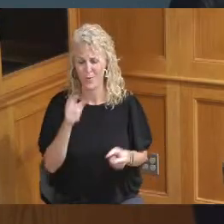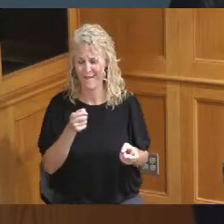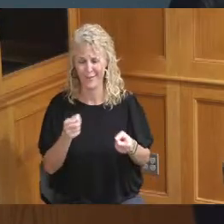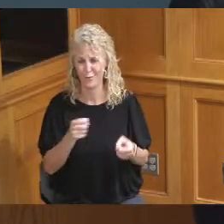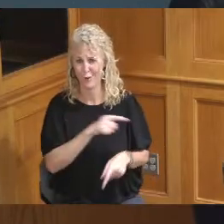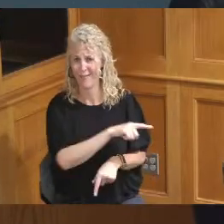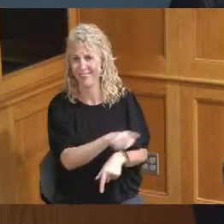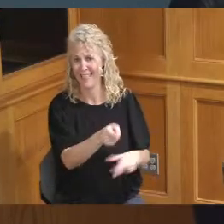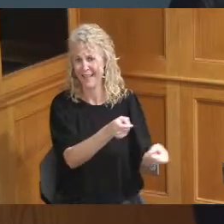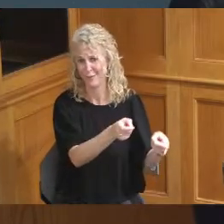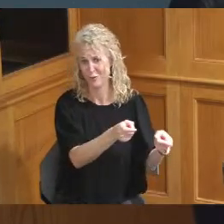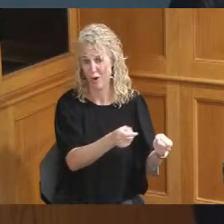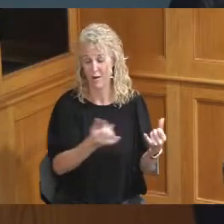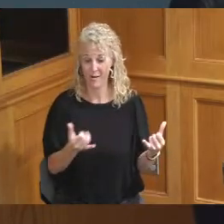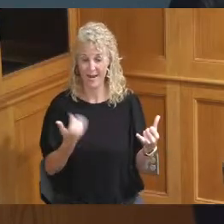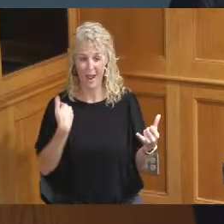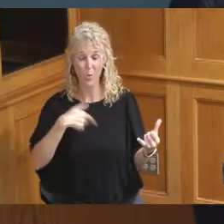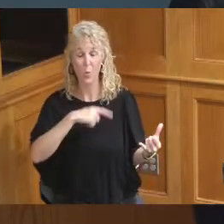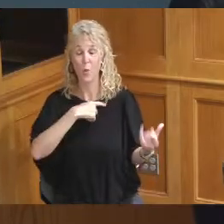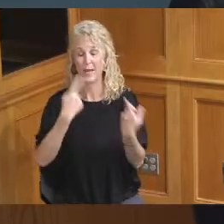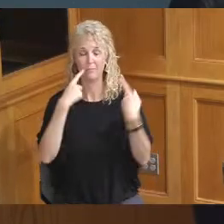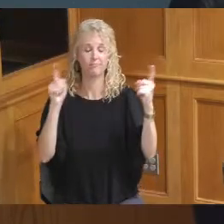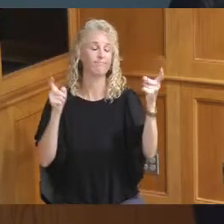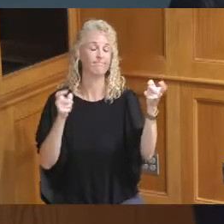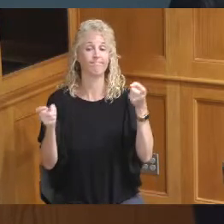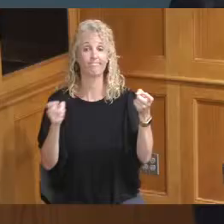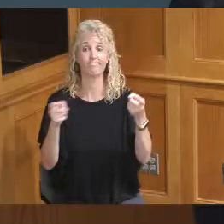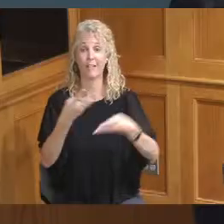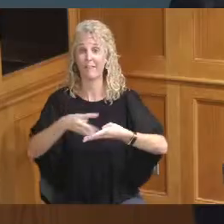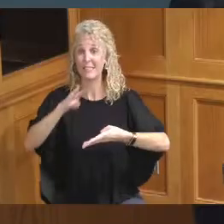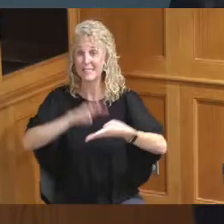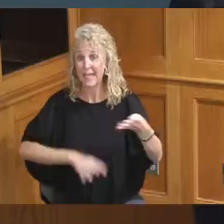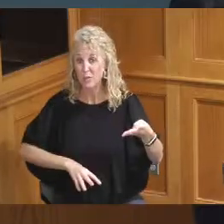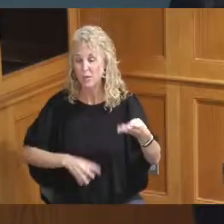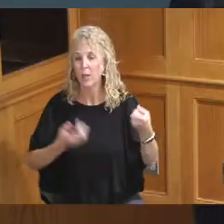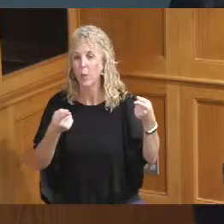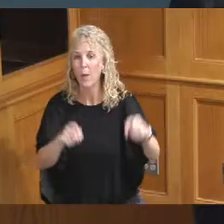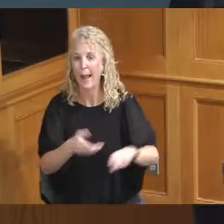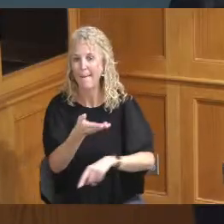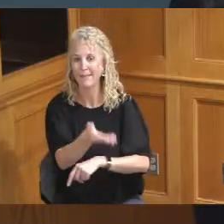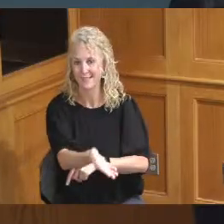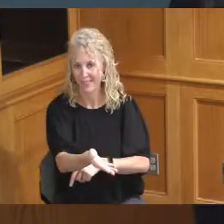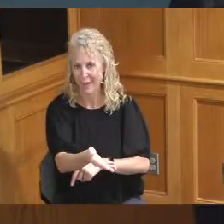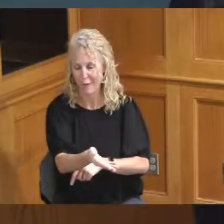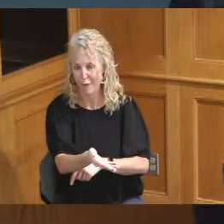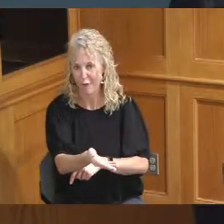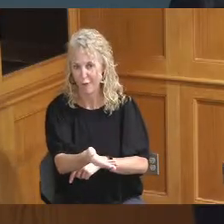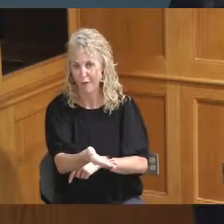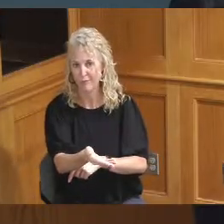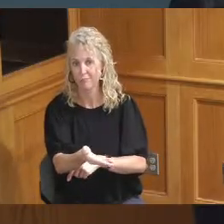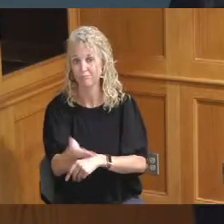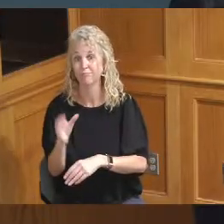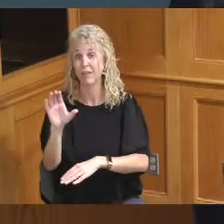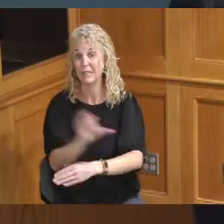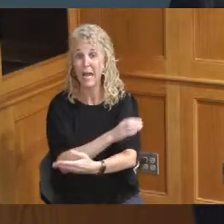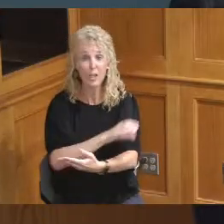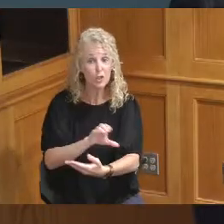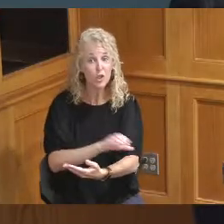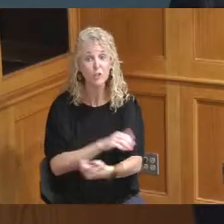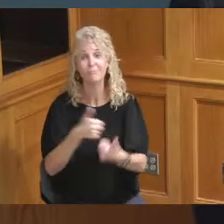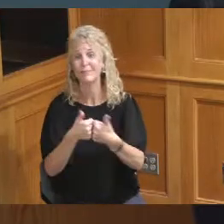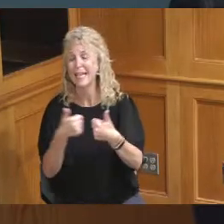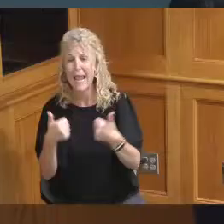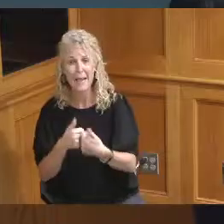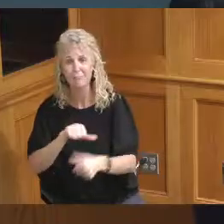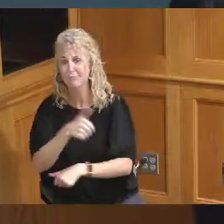30 years, but we are now going to be in charge of scheduling what happens in the stadium. We'll bring in concerts, we'll bring in games.